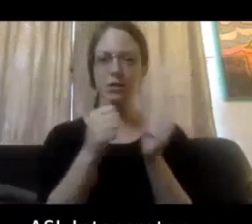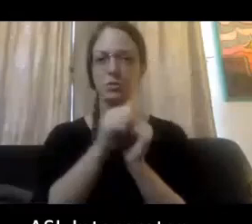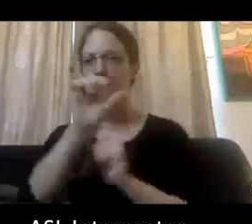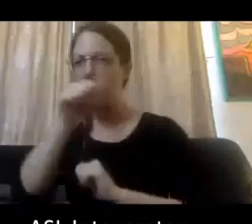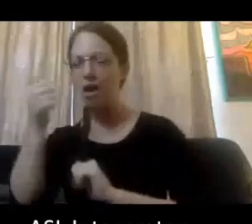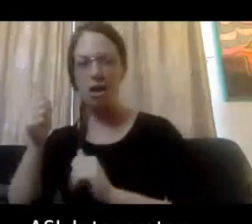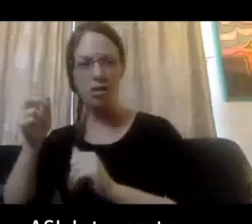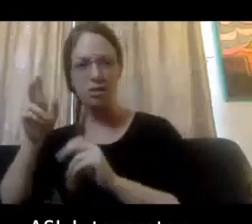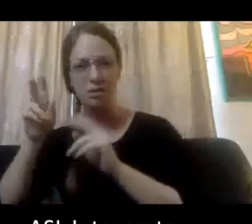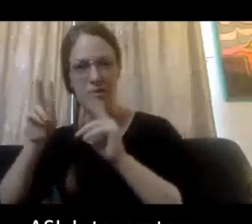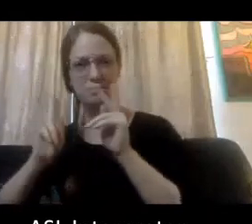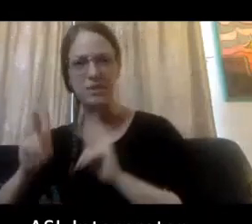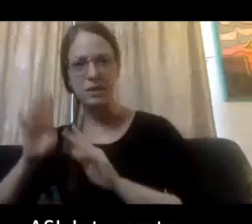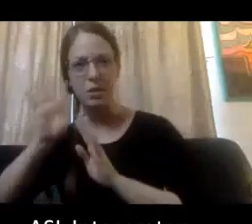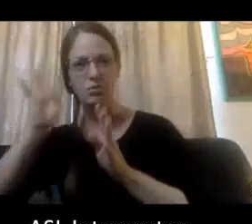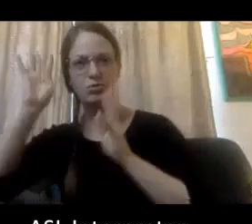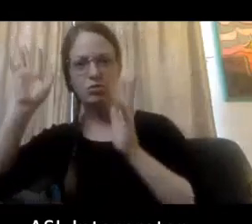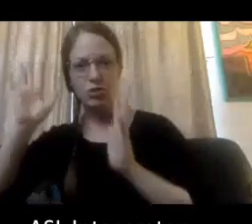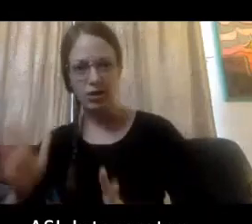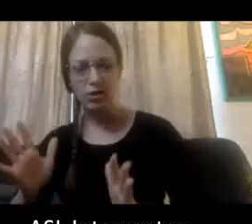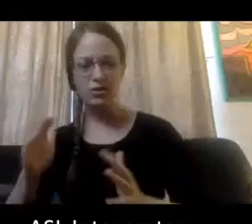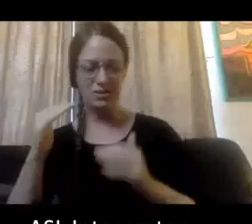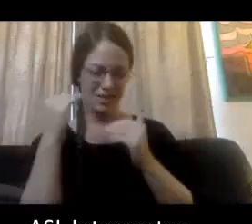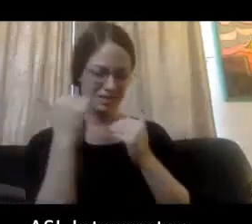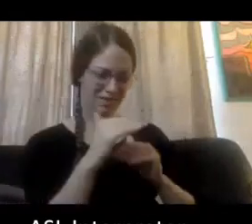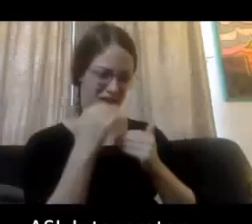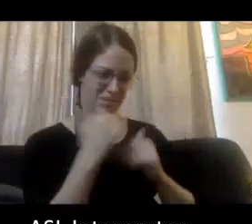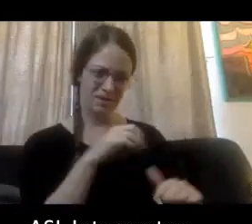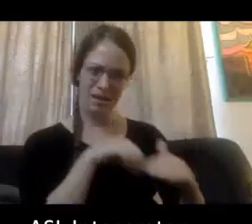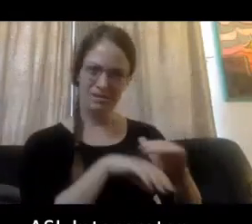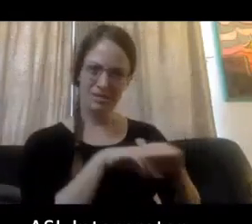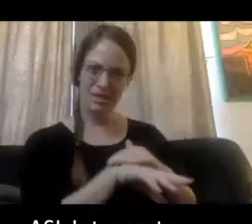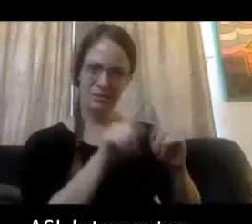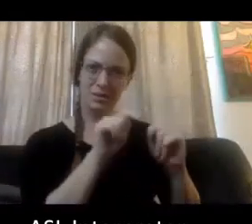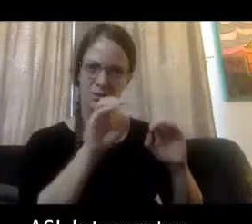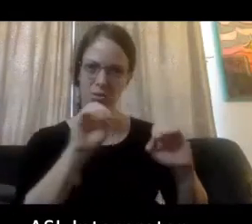they're implementing accessibility tools.